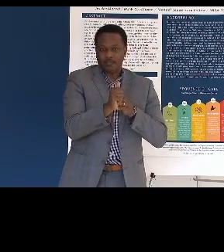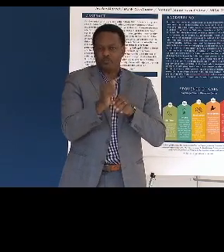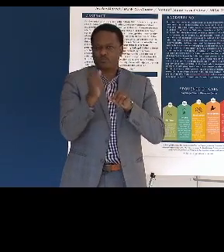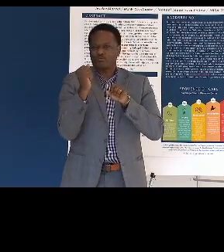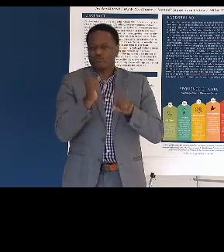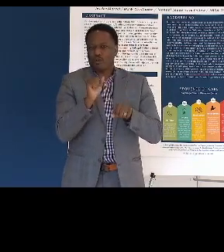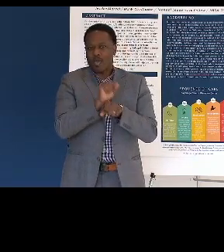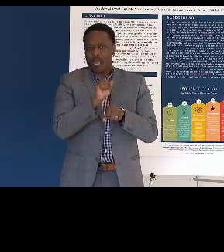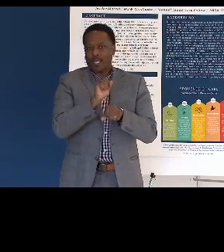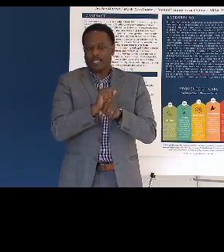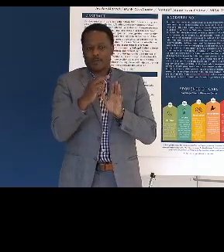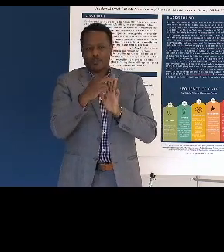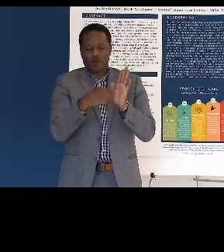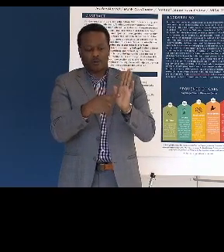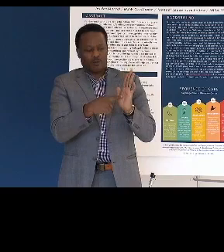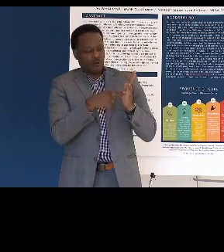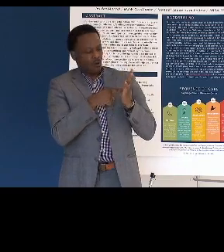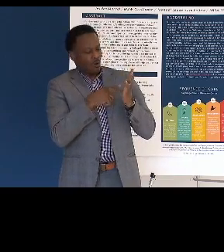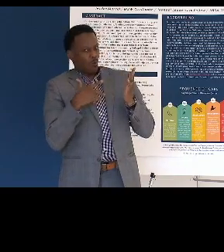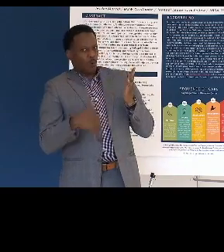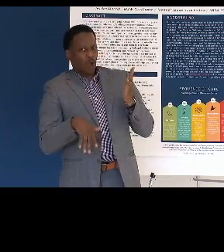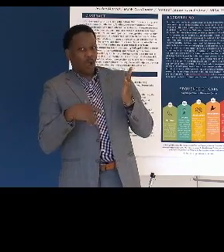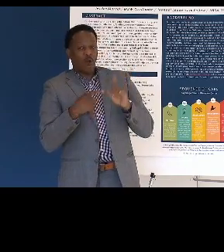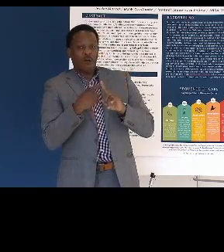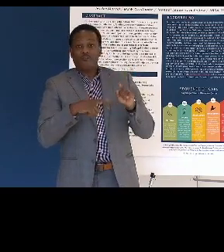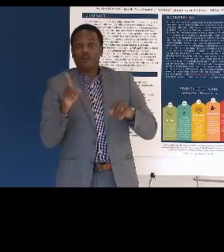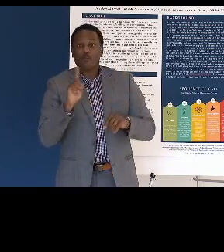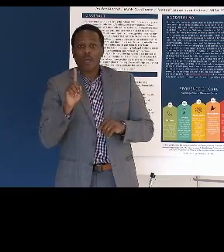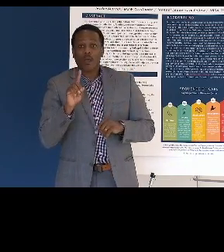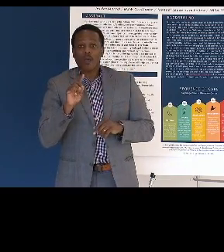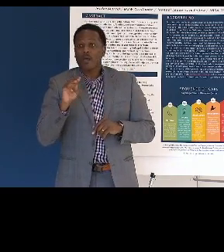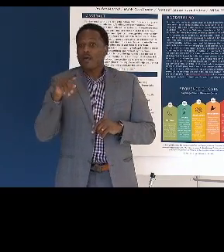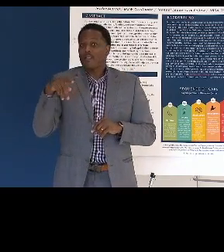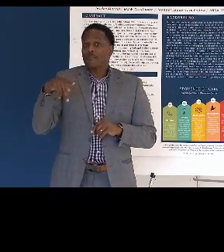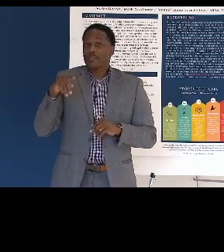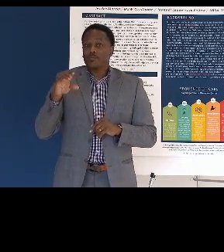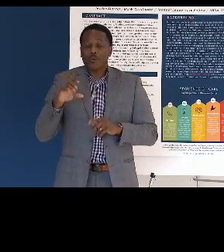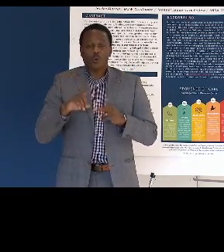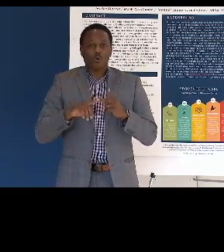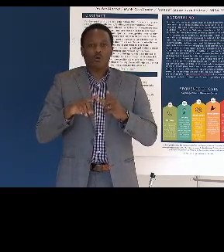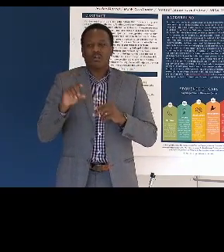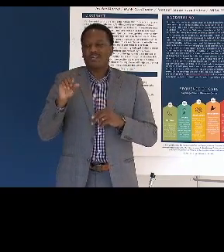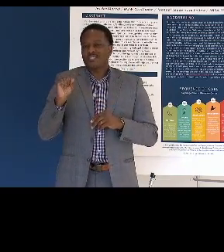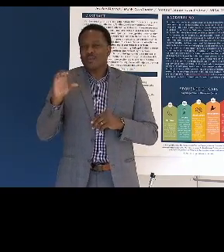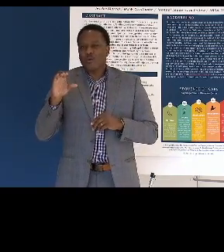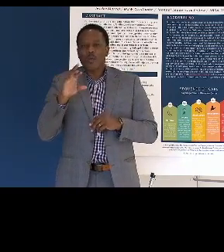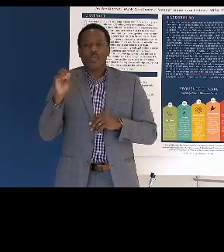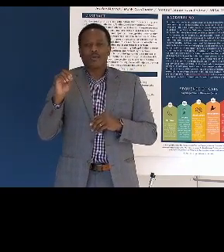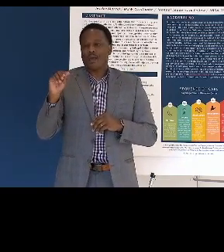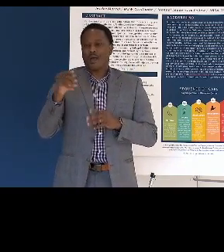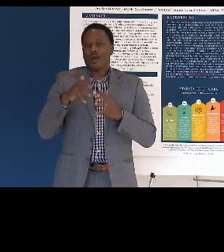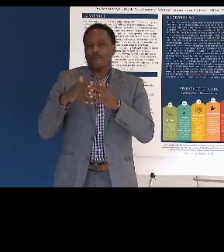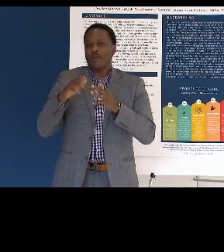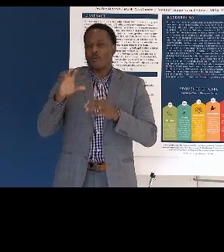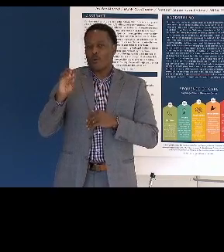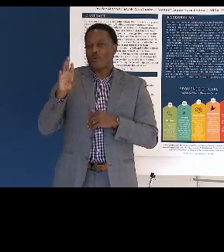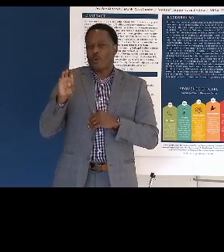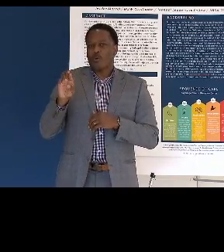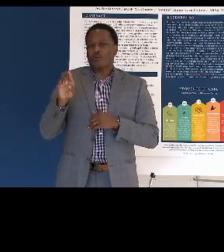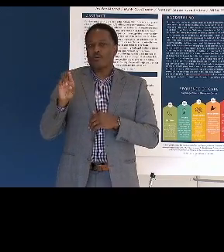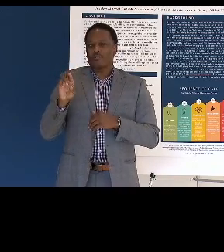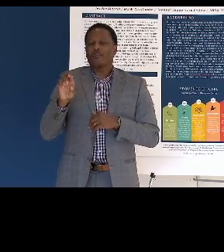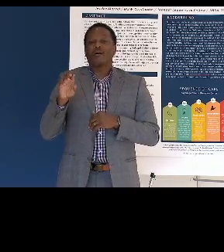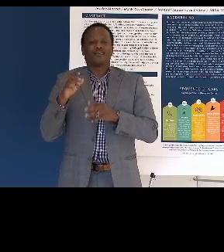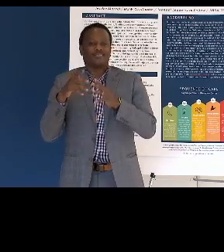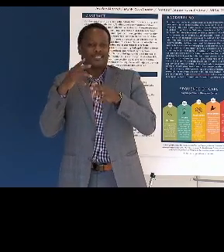of these folks are coming from the Peace Corps, City Corps, AmeriCorps, just to name a few. So we're looking for the creme de